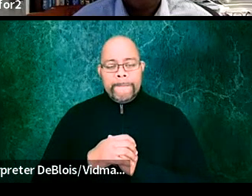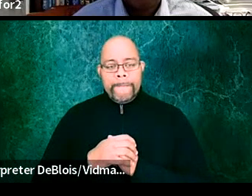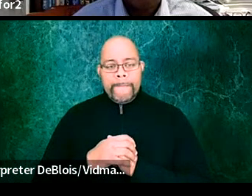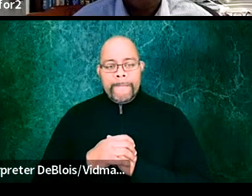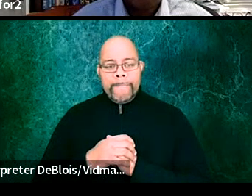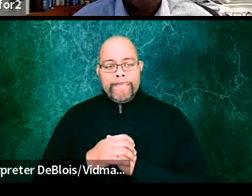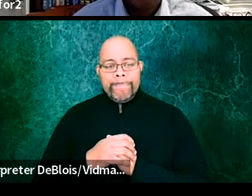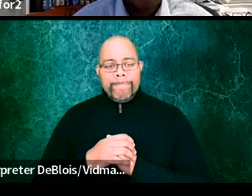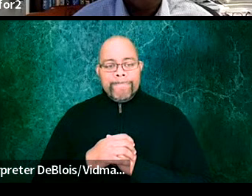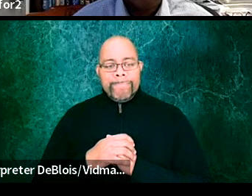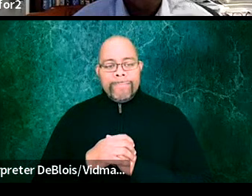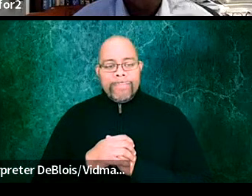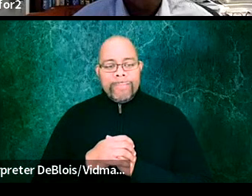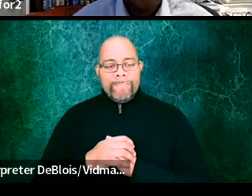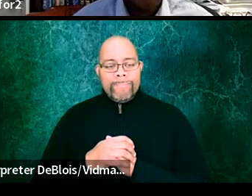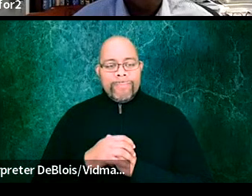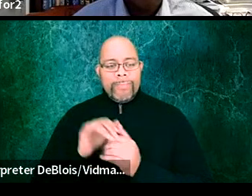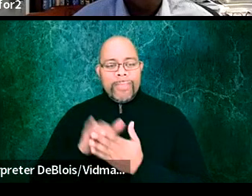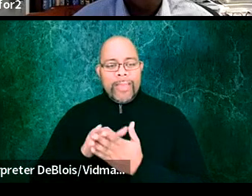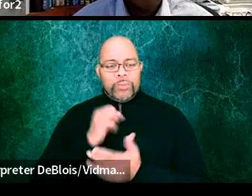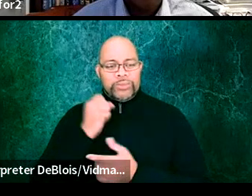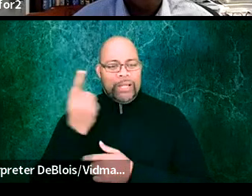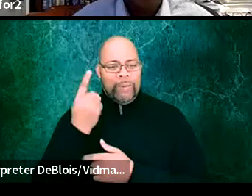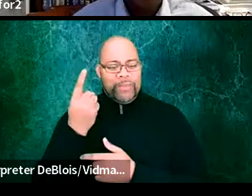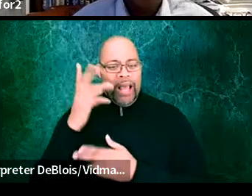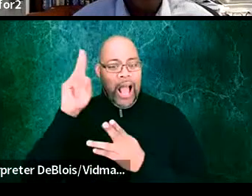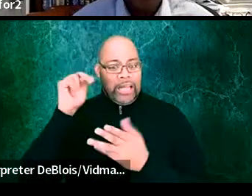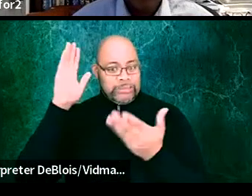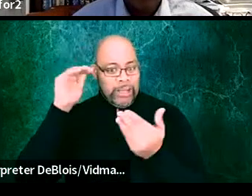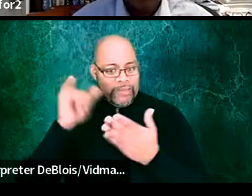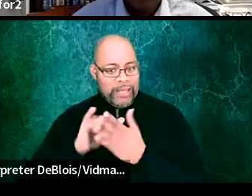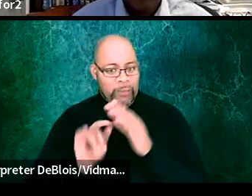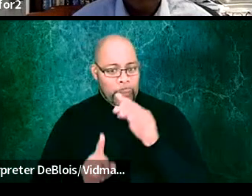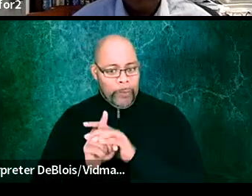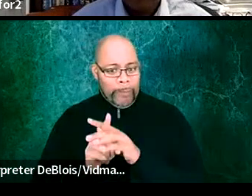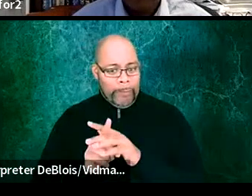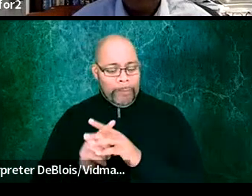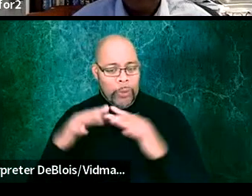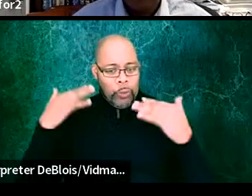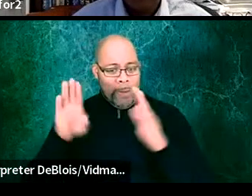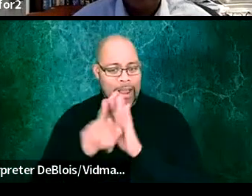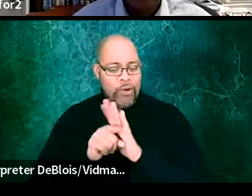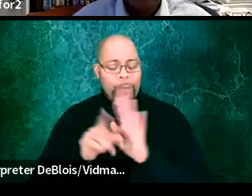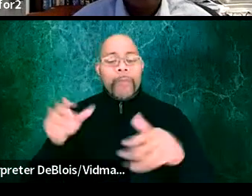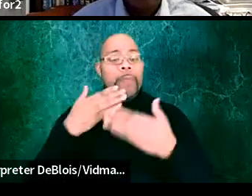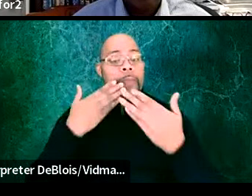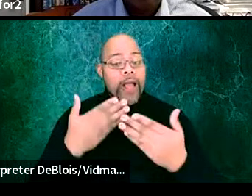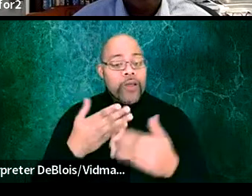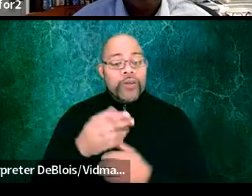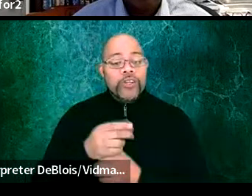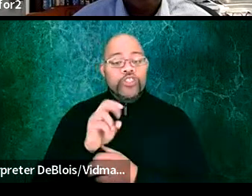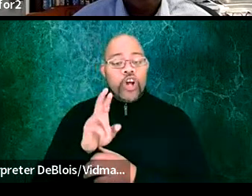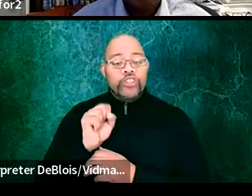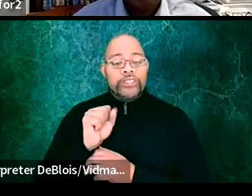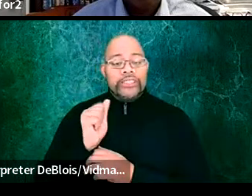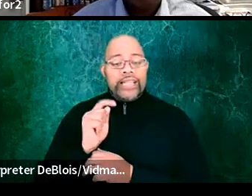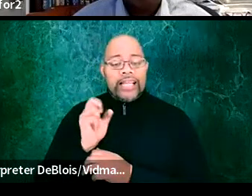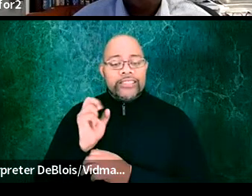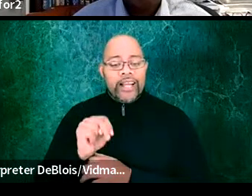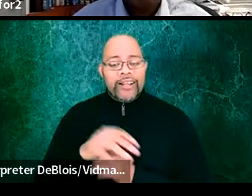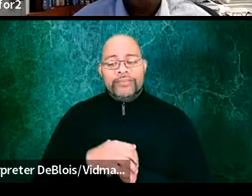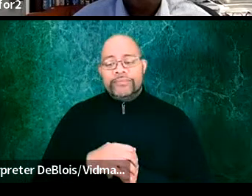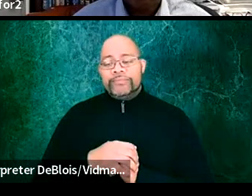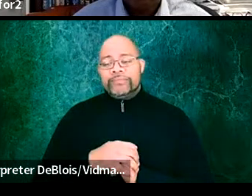Oh, that was something unexpected that came true. Thank you. So